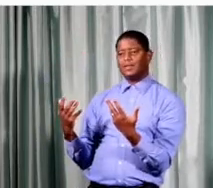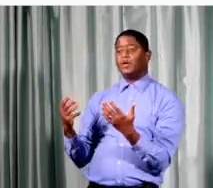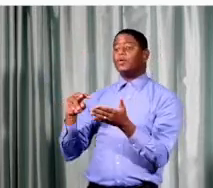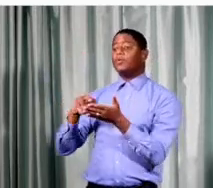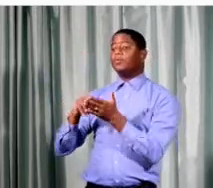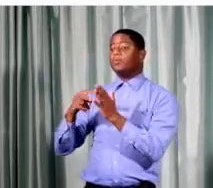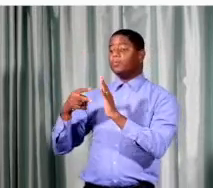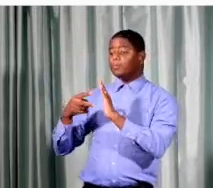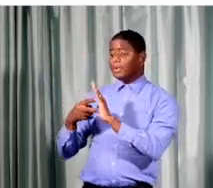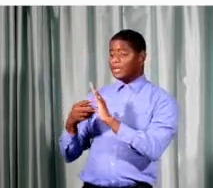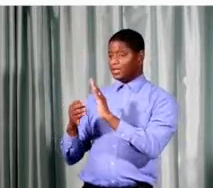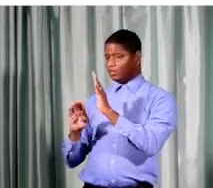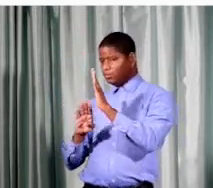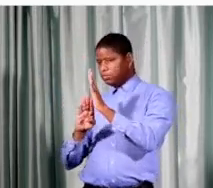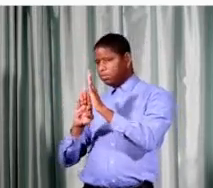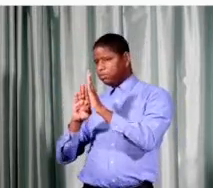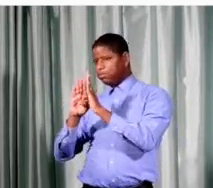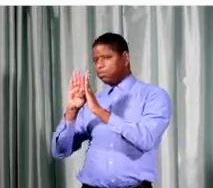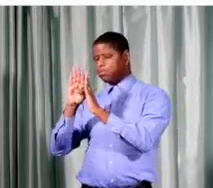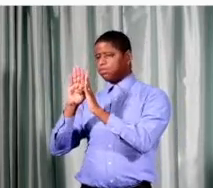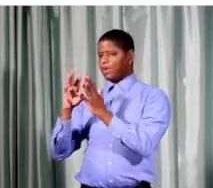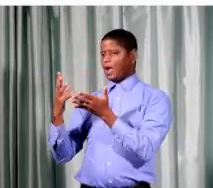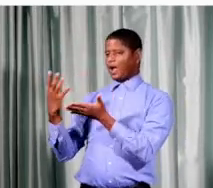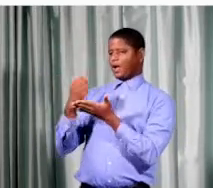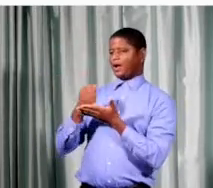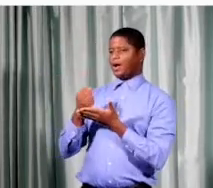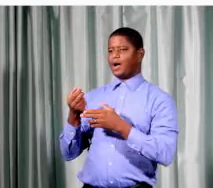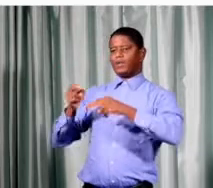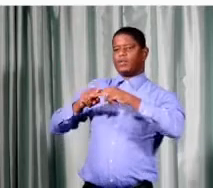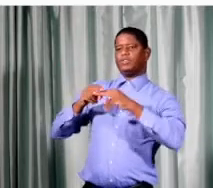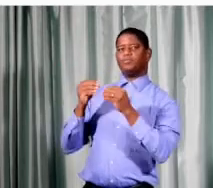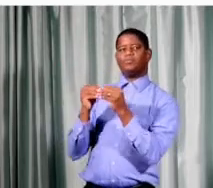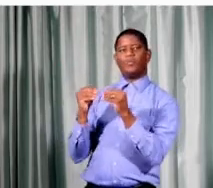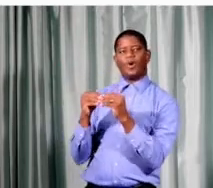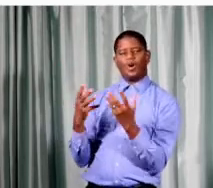gain. The exchange rate worsened.